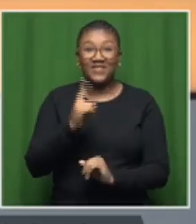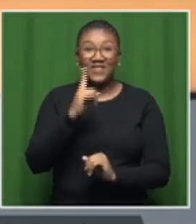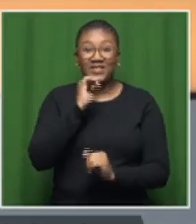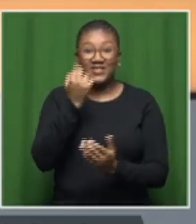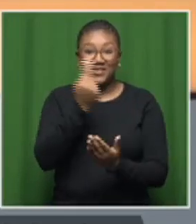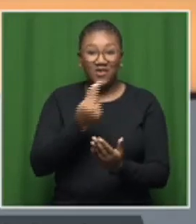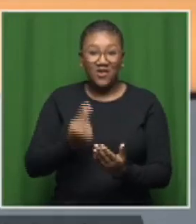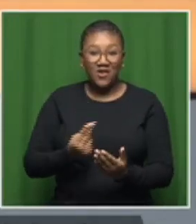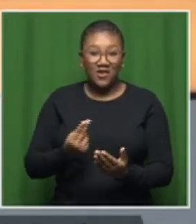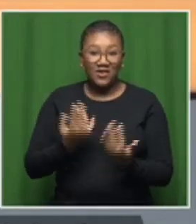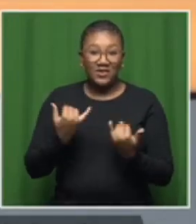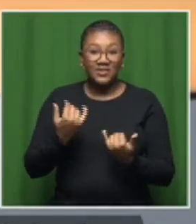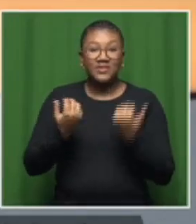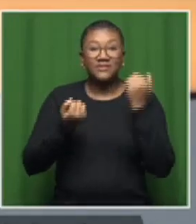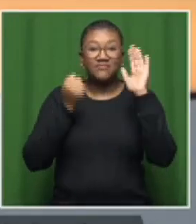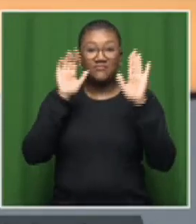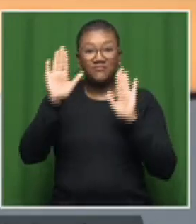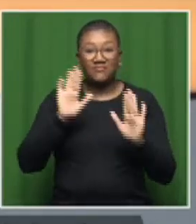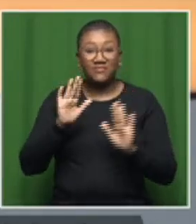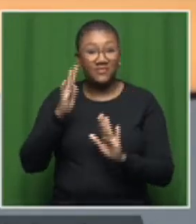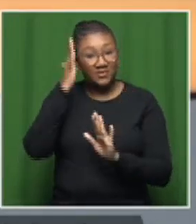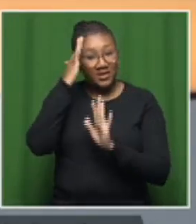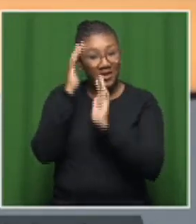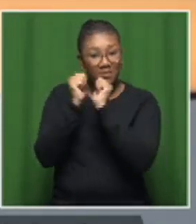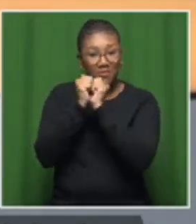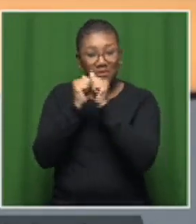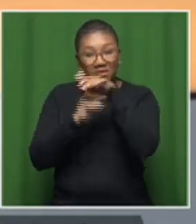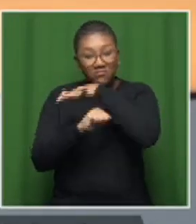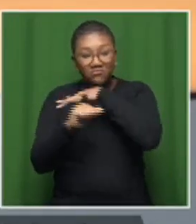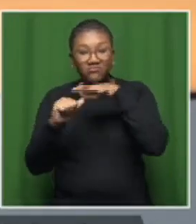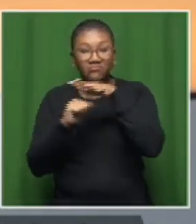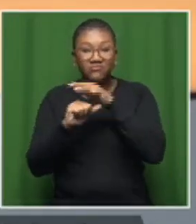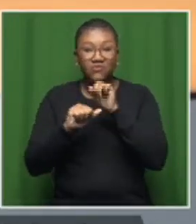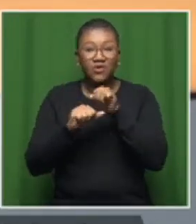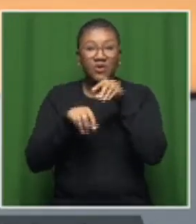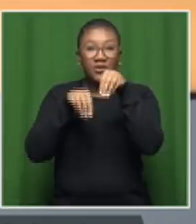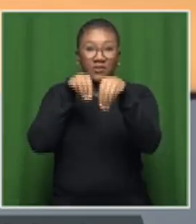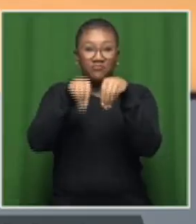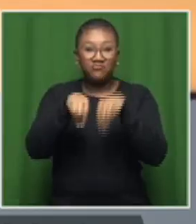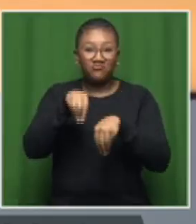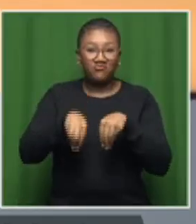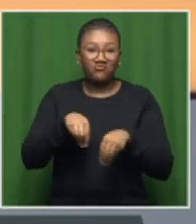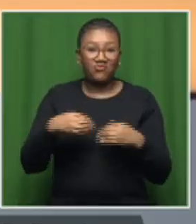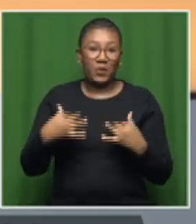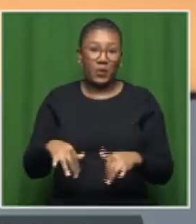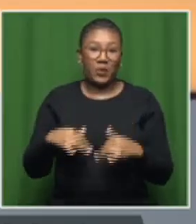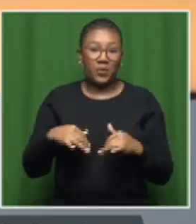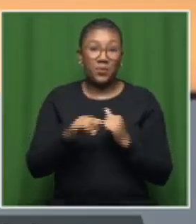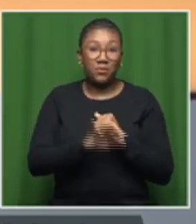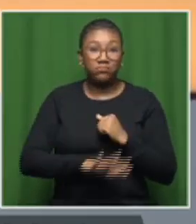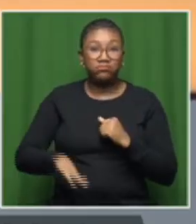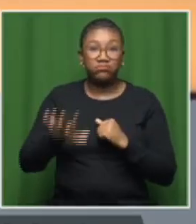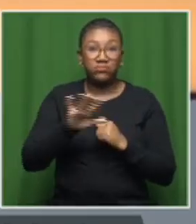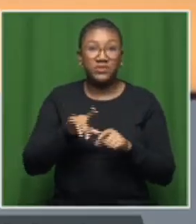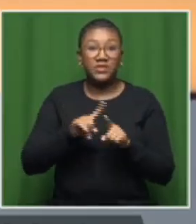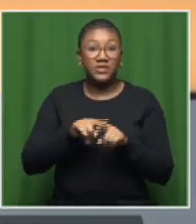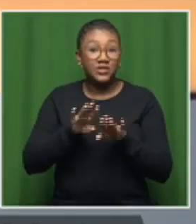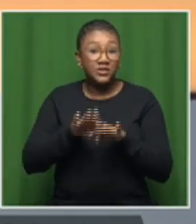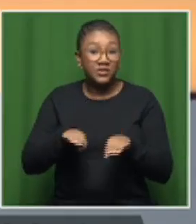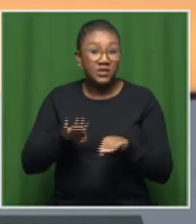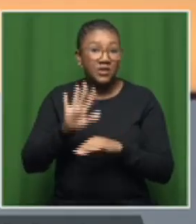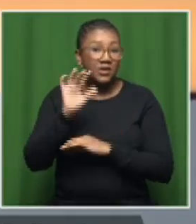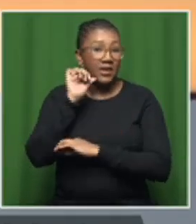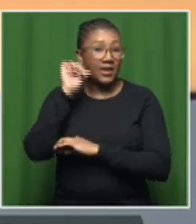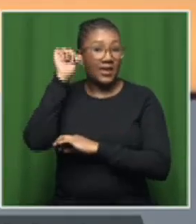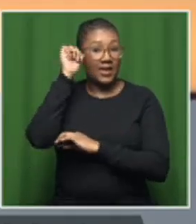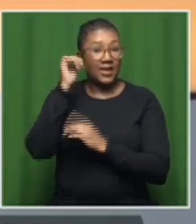exciting interactive exhibition. It's called Your Brain is a Garden. It's a sensory-rich experience that invites visitors of all ages to explore the fascinating